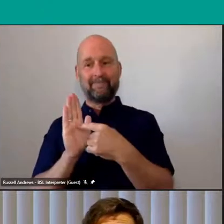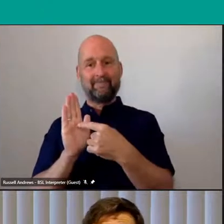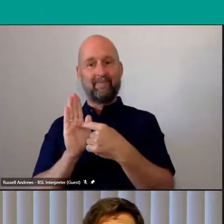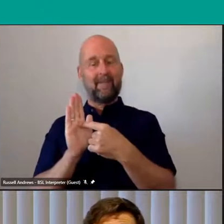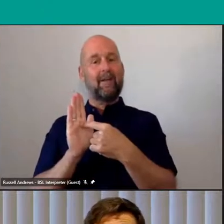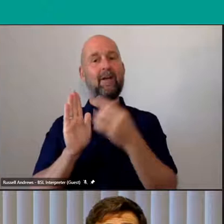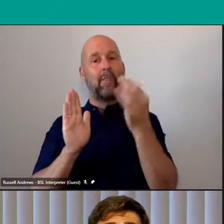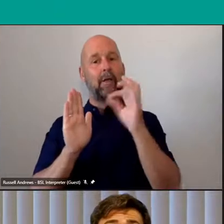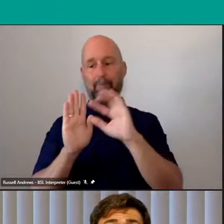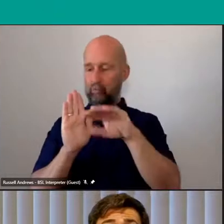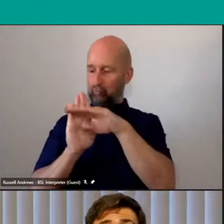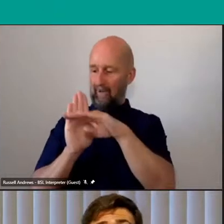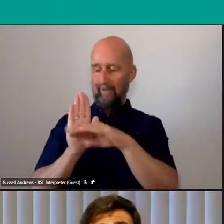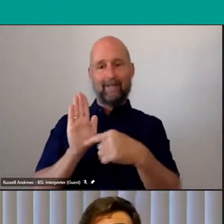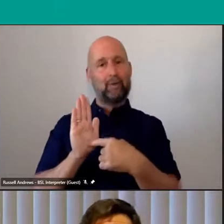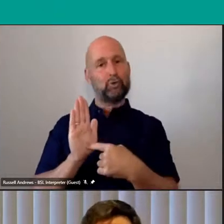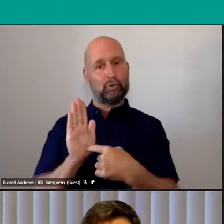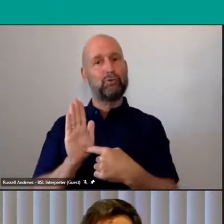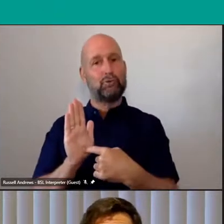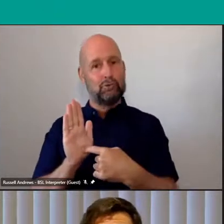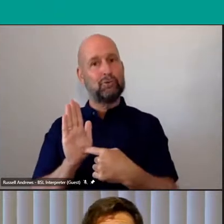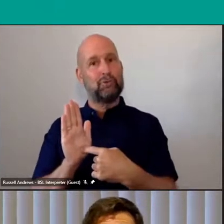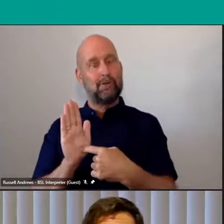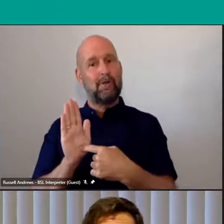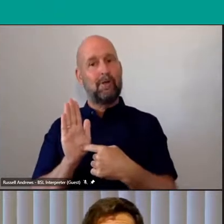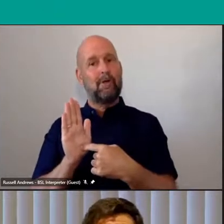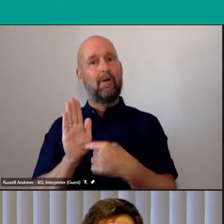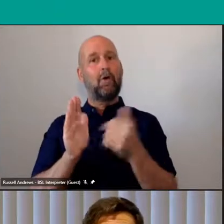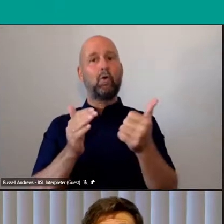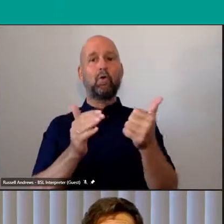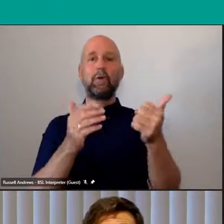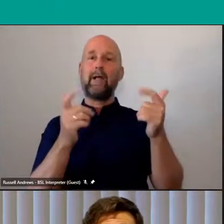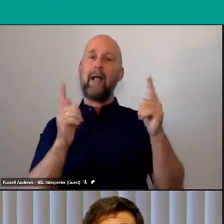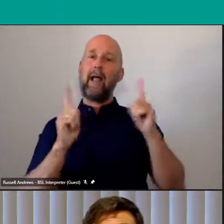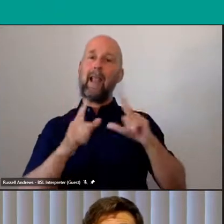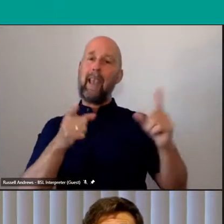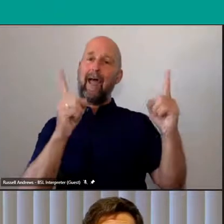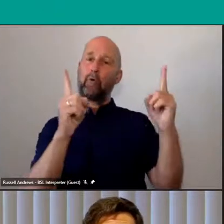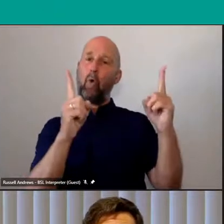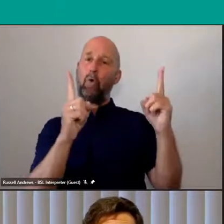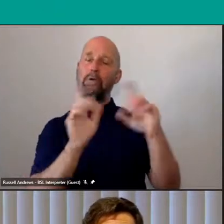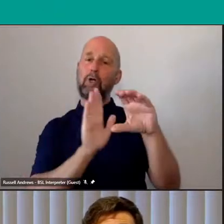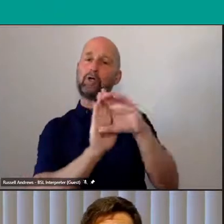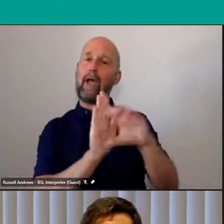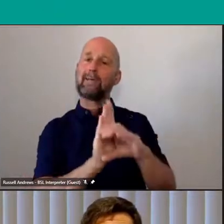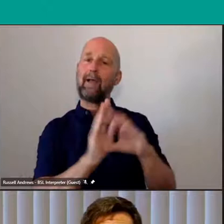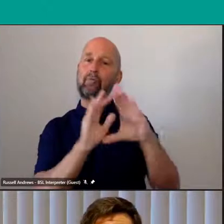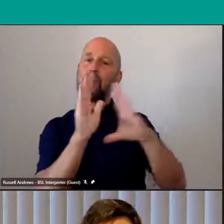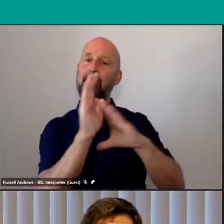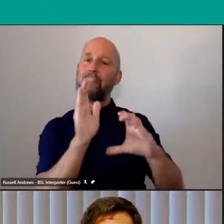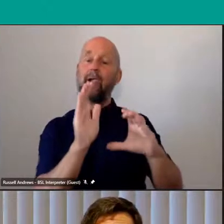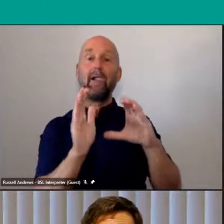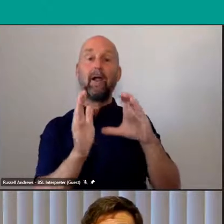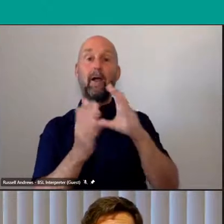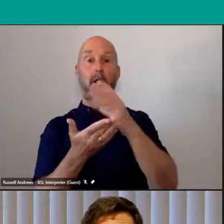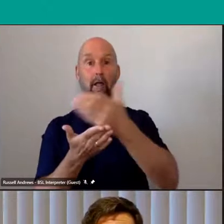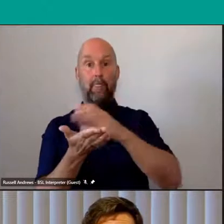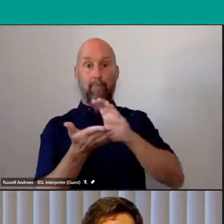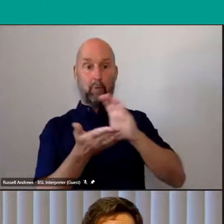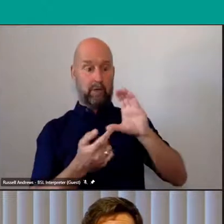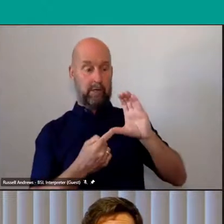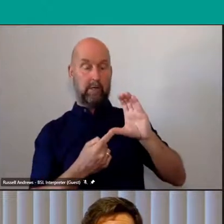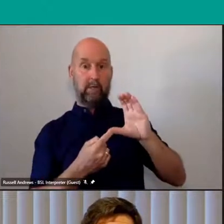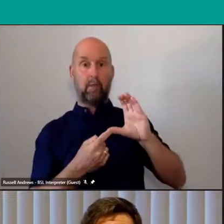commissioners have made. The Good Landlord Charter, the Greater Manchester Good Landlord Charter, the money we're setting aside for that